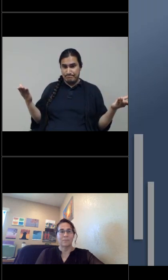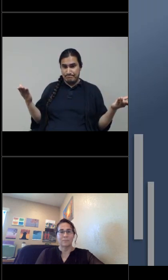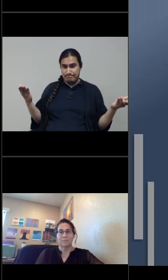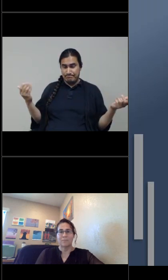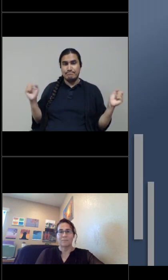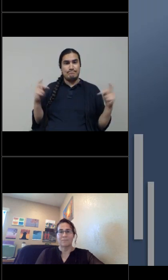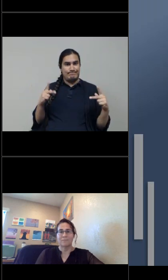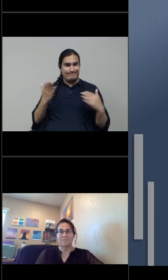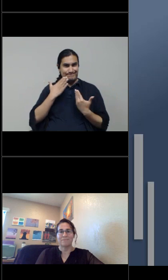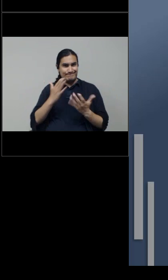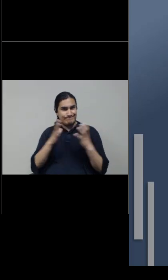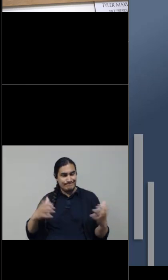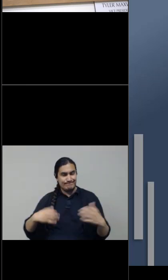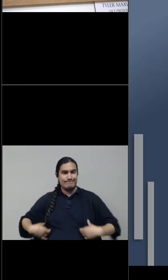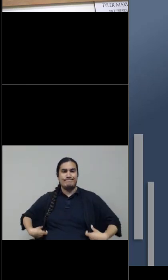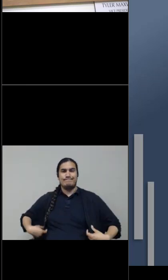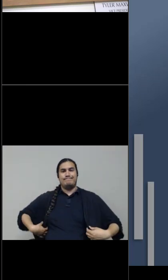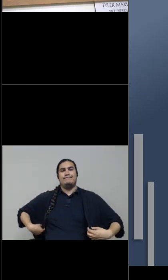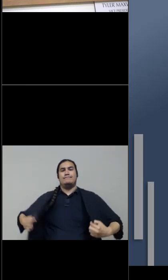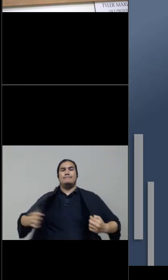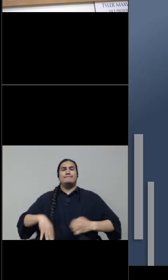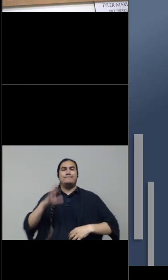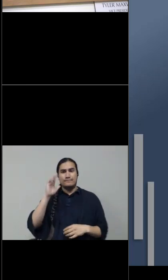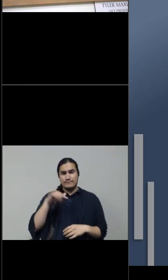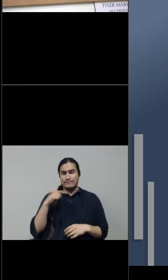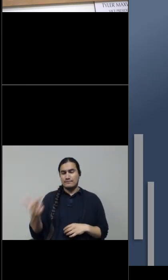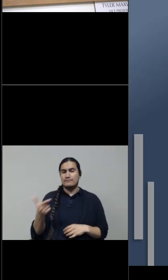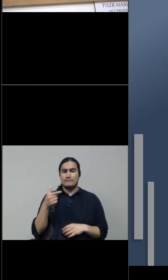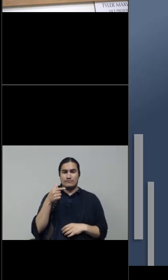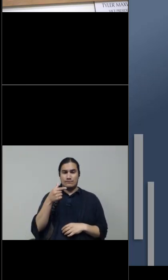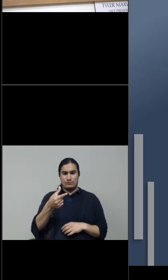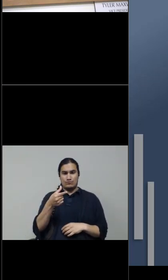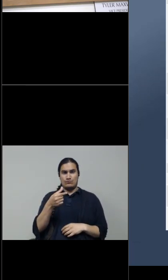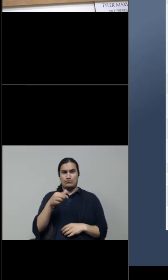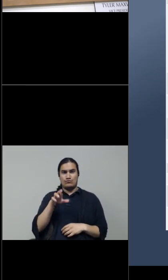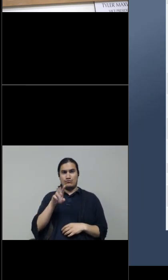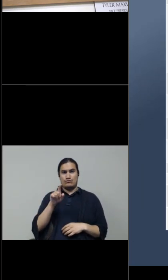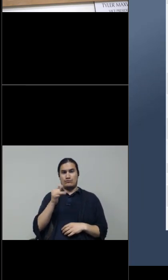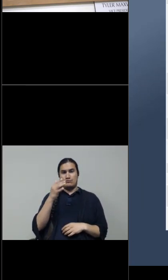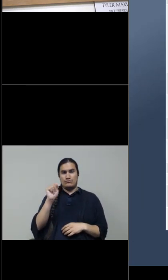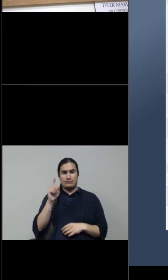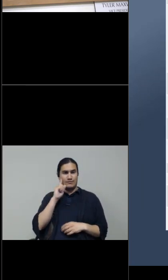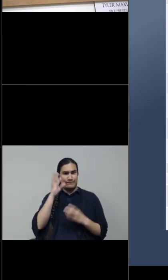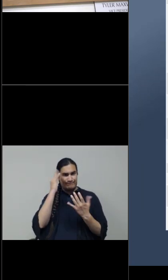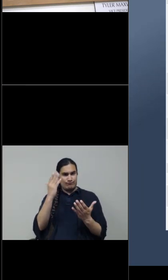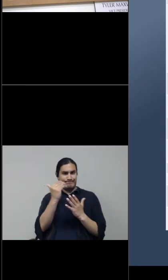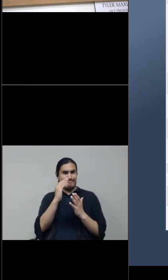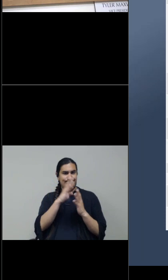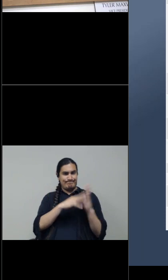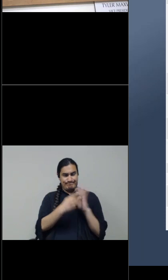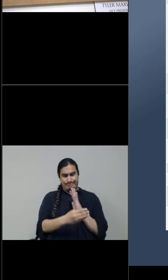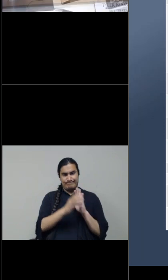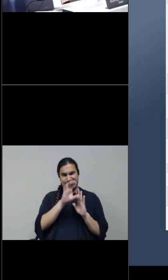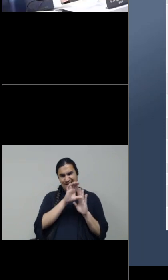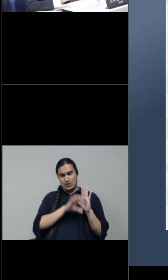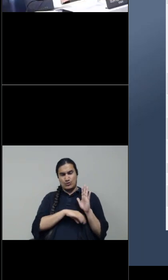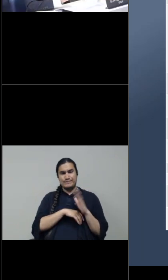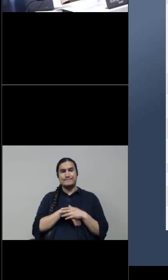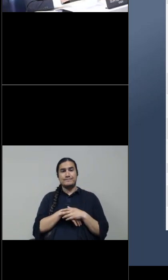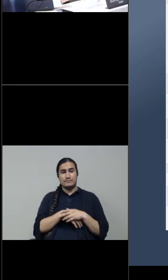Okay, thank you so much. Then I will turn it back over to Gertej for the information calendar. Commissioners,